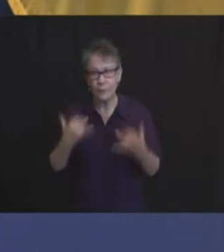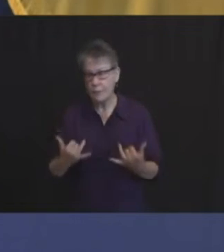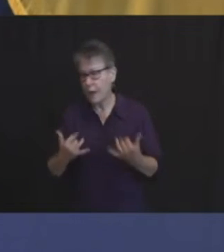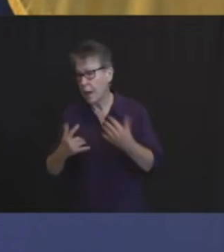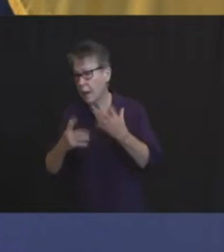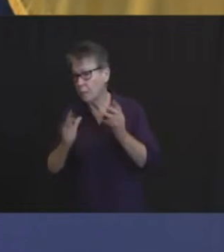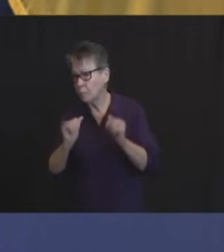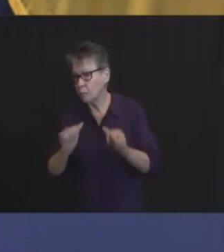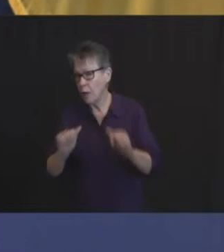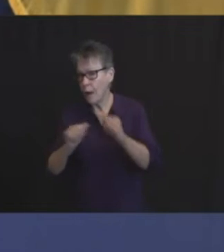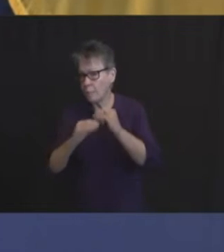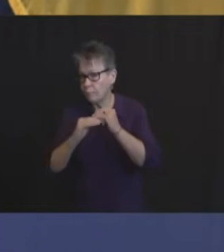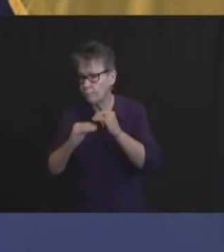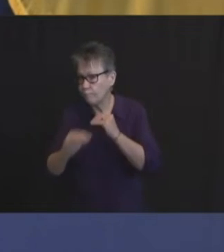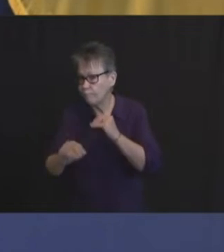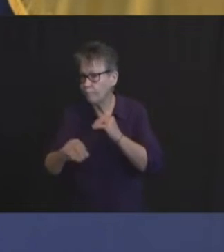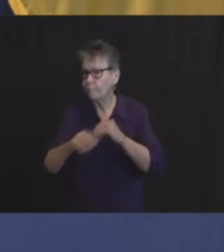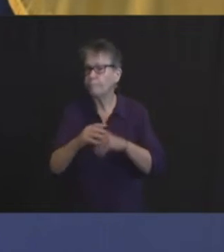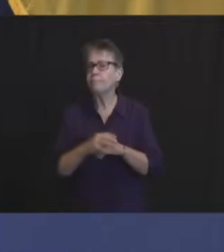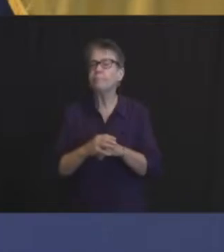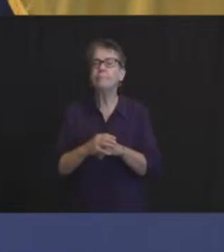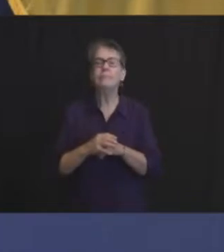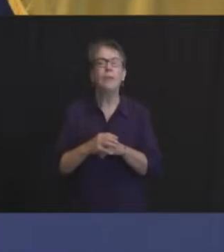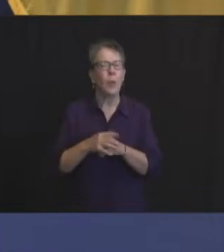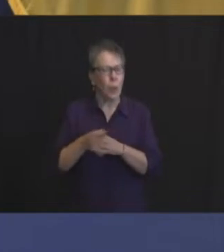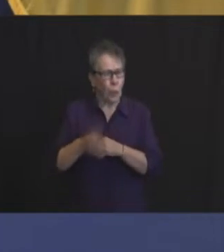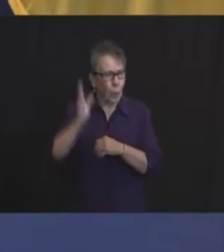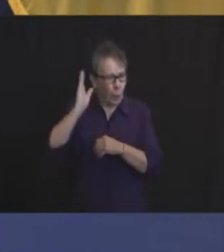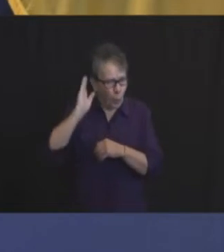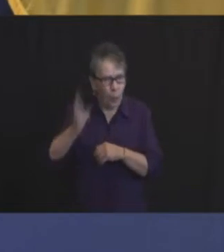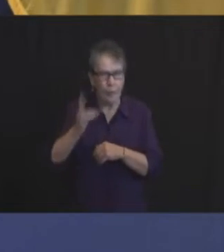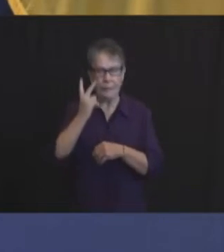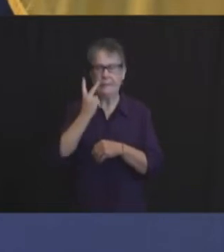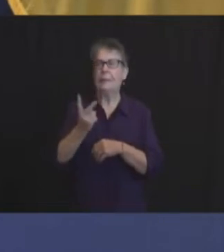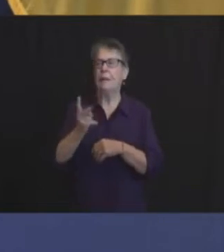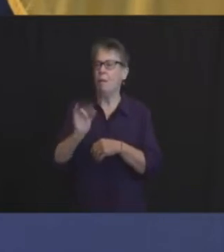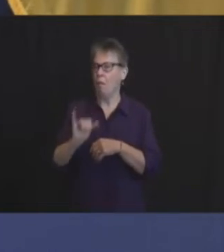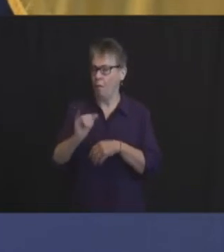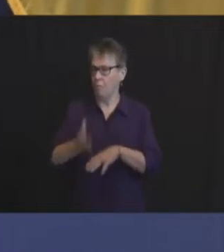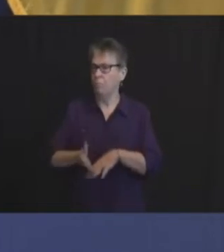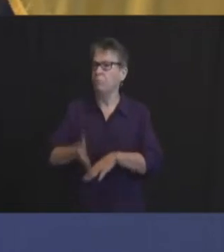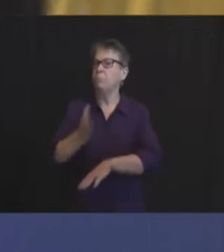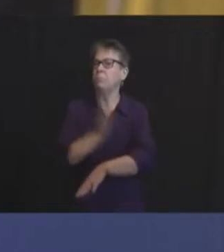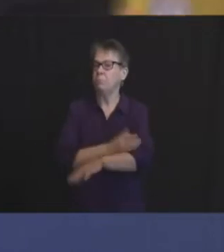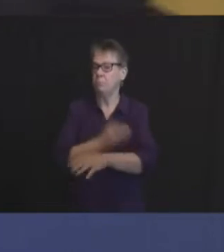are not too far from now. Thank you, everybody. God bless.